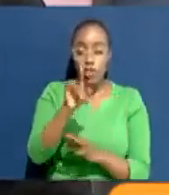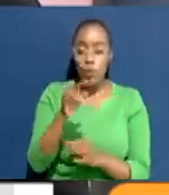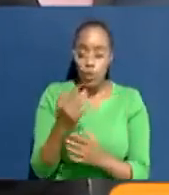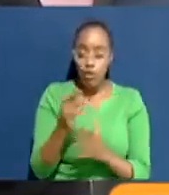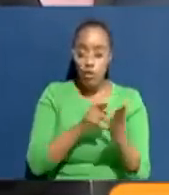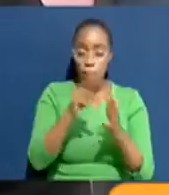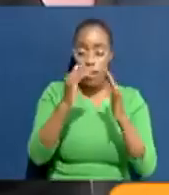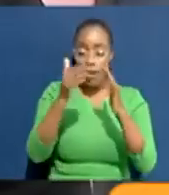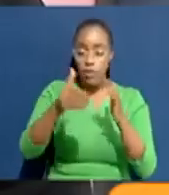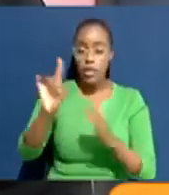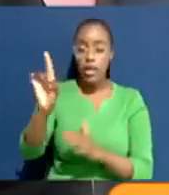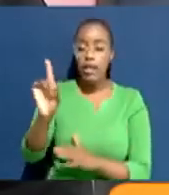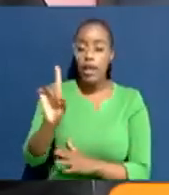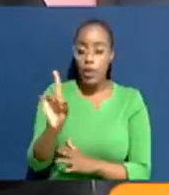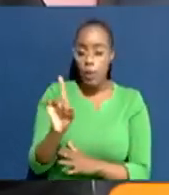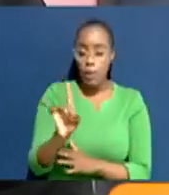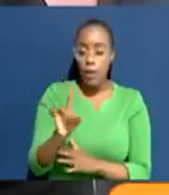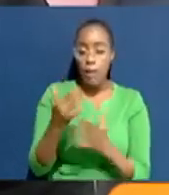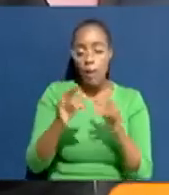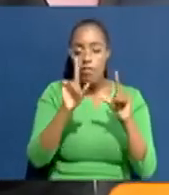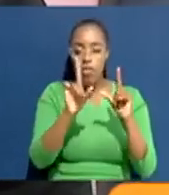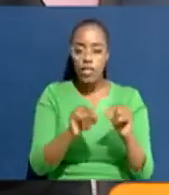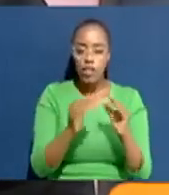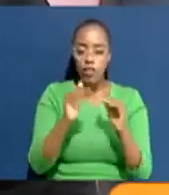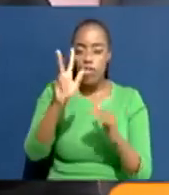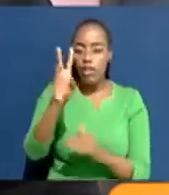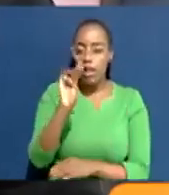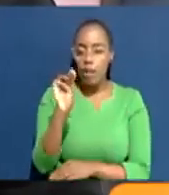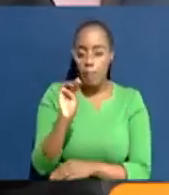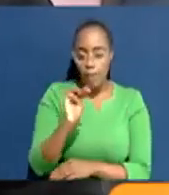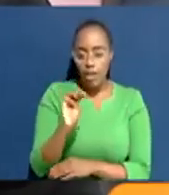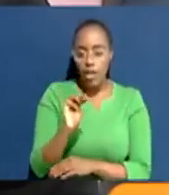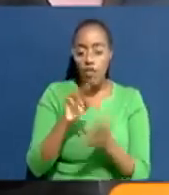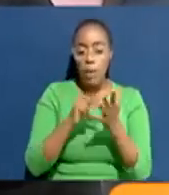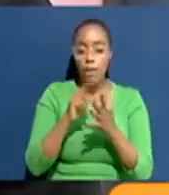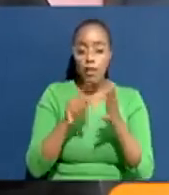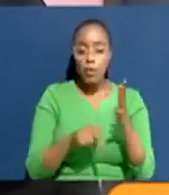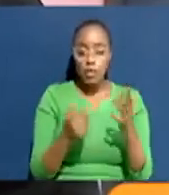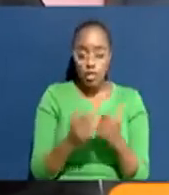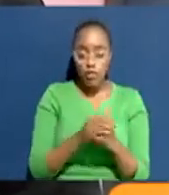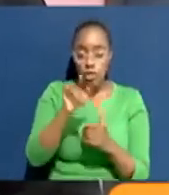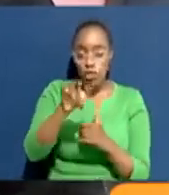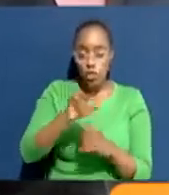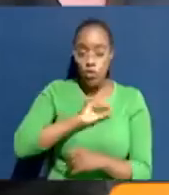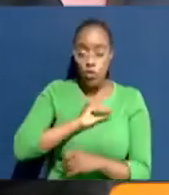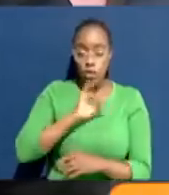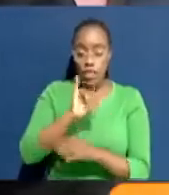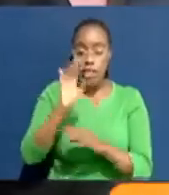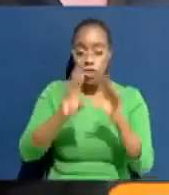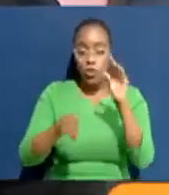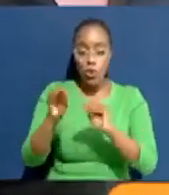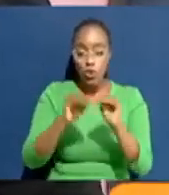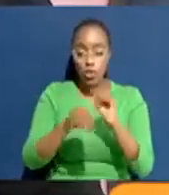a house in Nairobi through the affordable scheme of 3 million, it means that for you to own it by